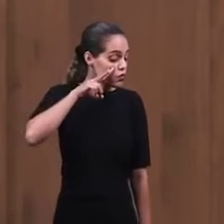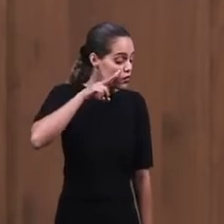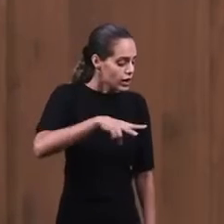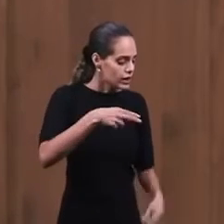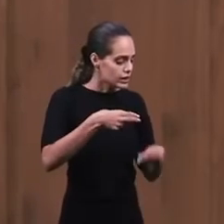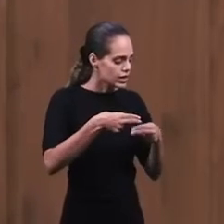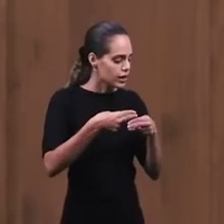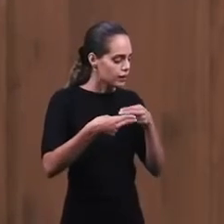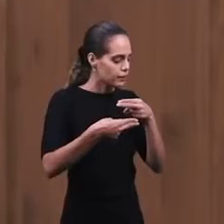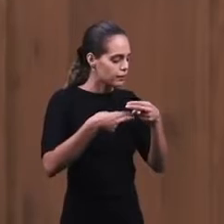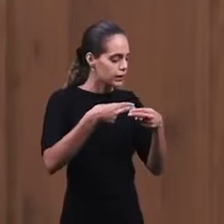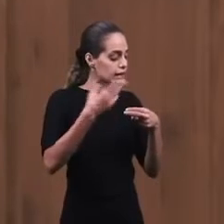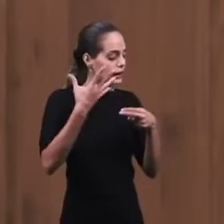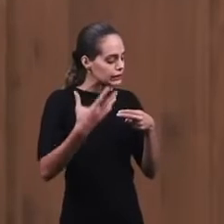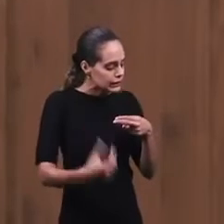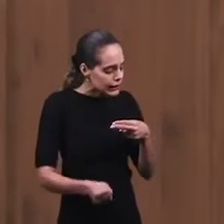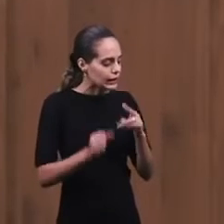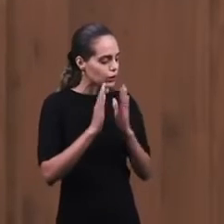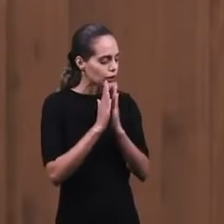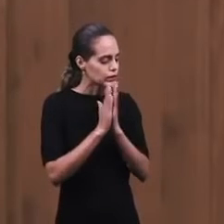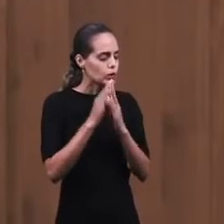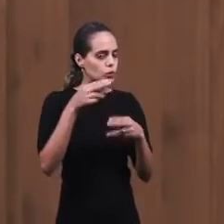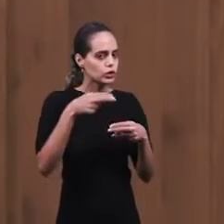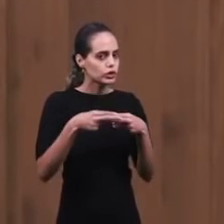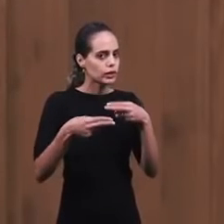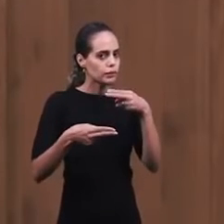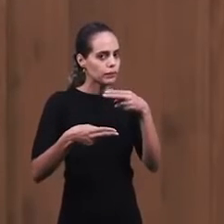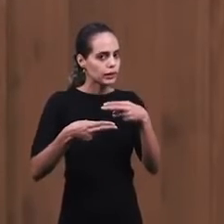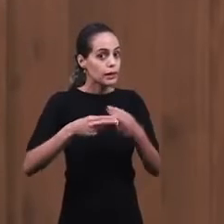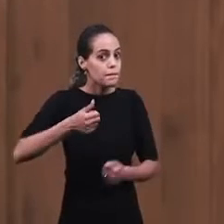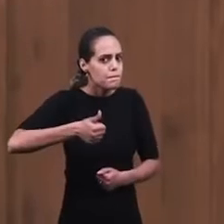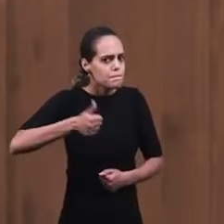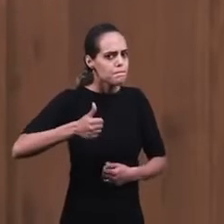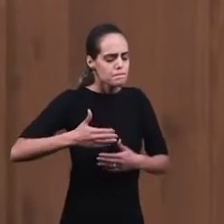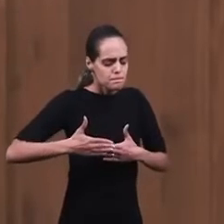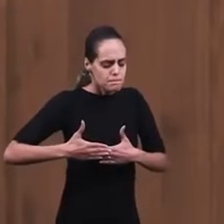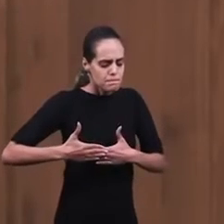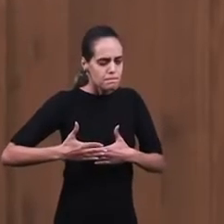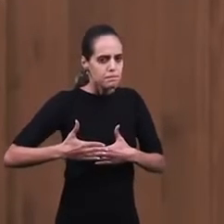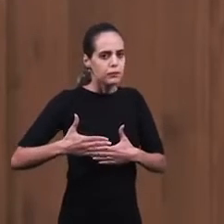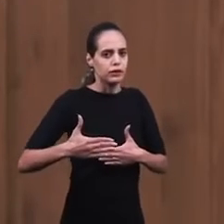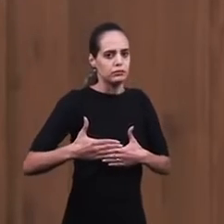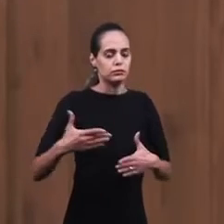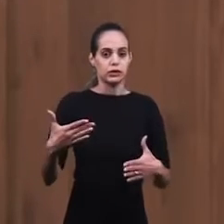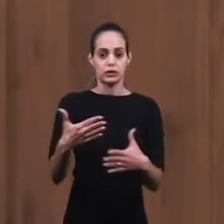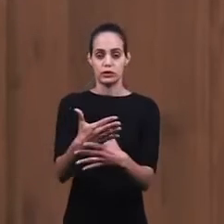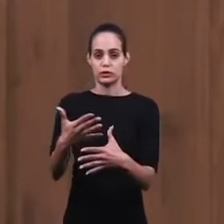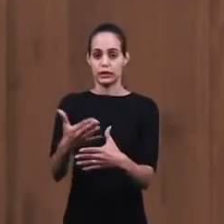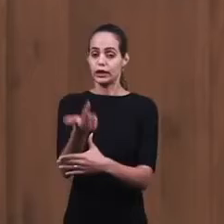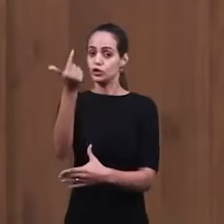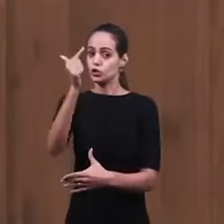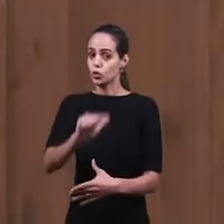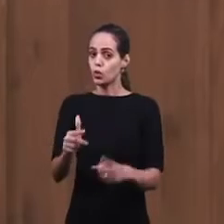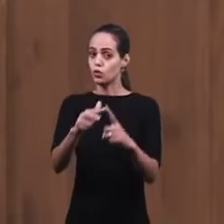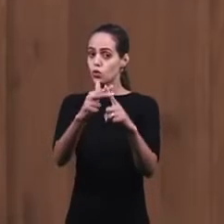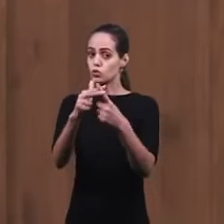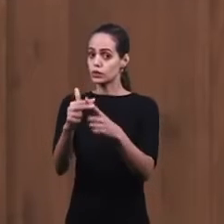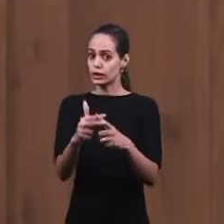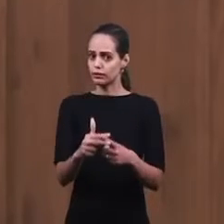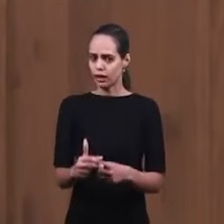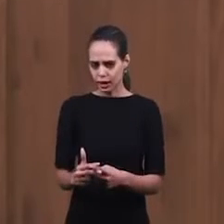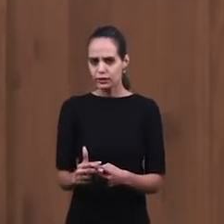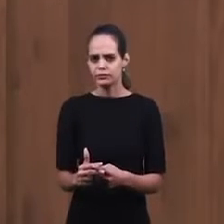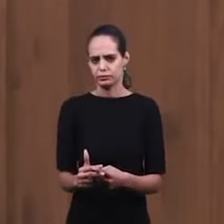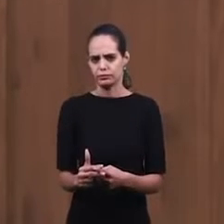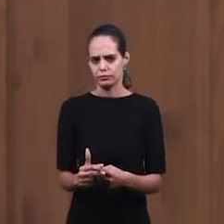the first step in the restoration of Jerusalem. And with this, God opened all the doors,